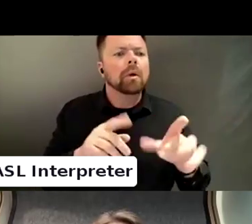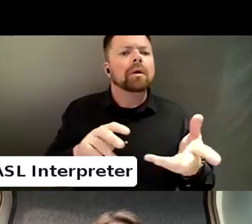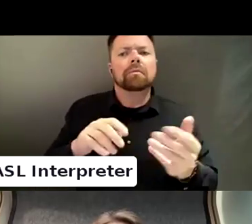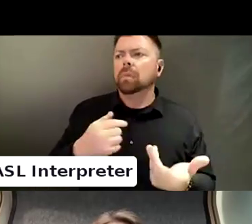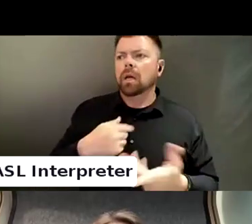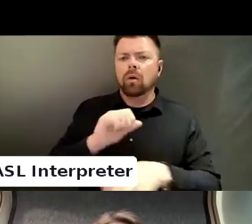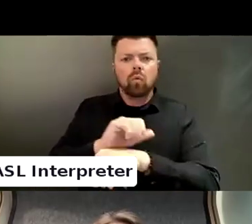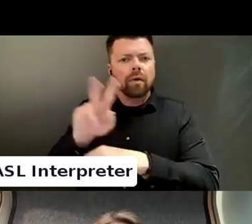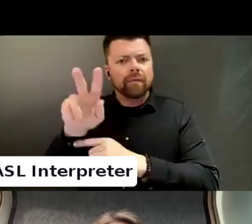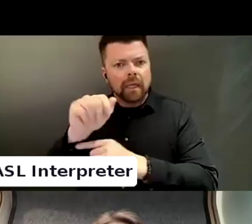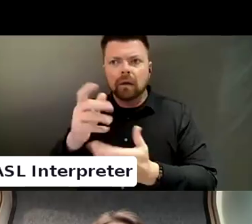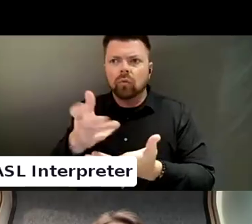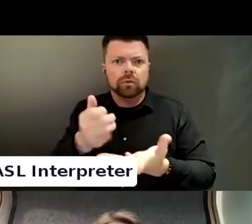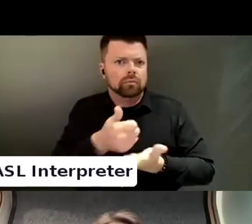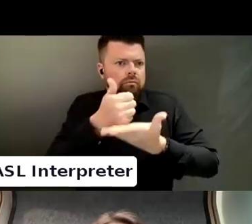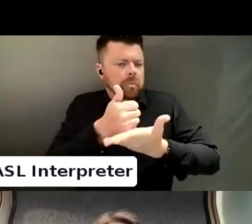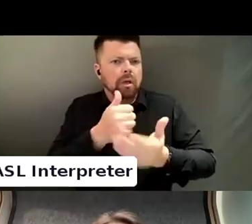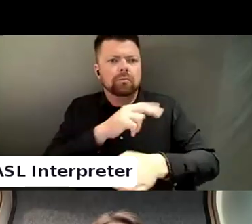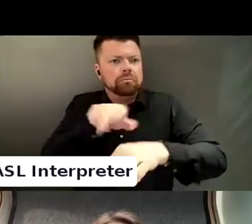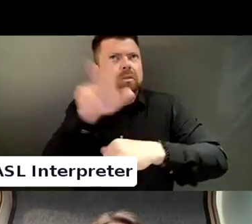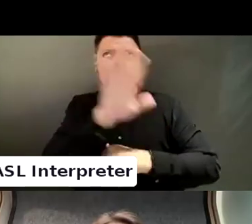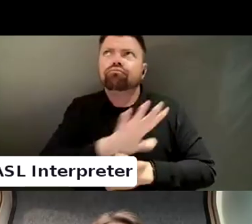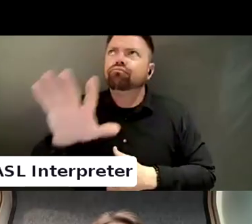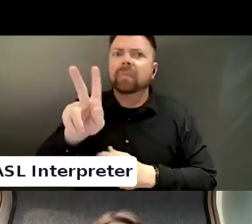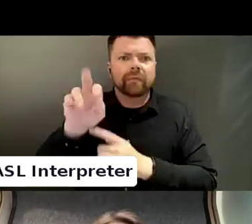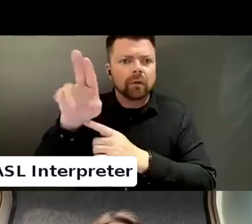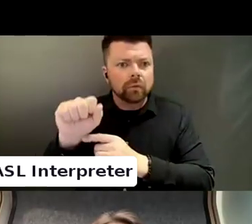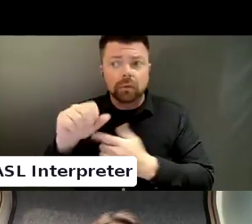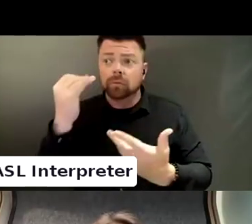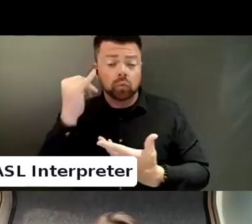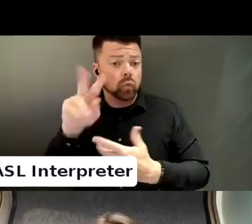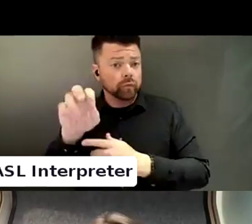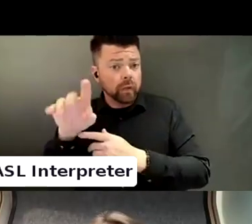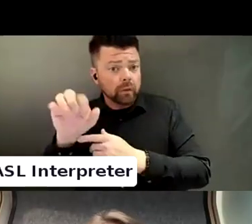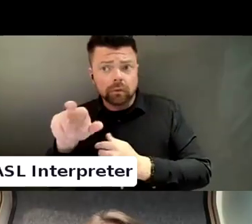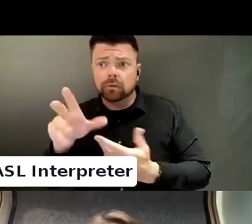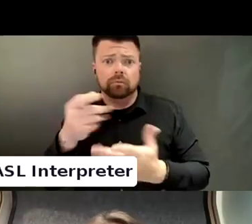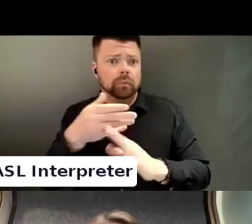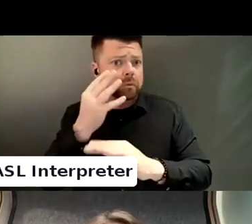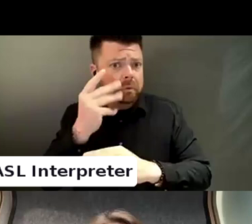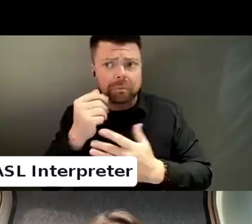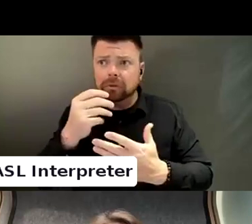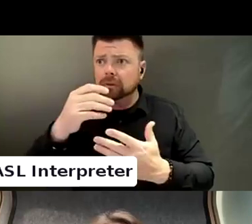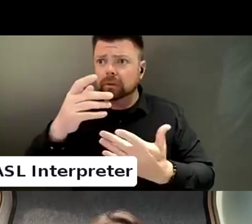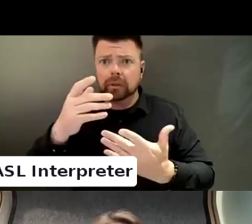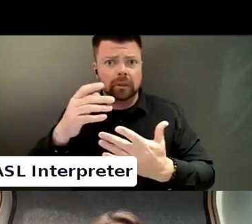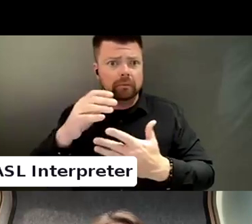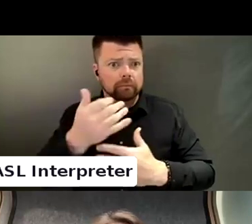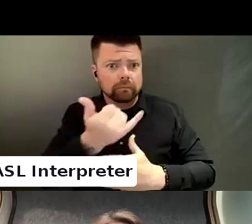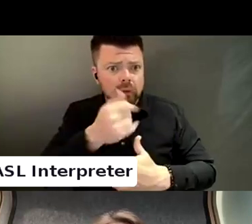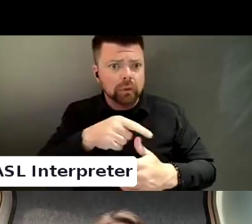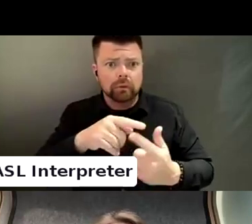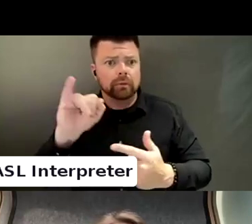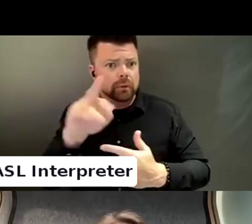and who have had any number of injuries or illnesses of the nervous system. And I am confident that these